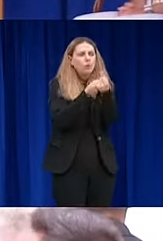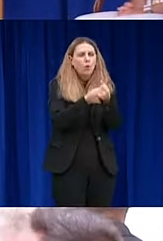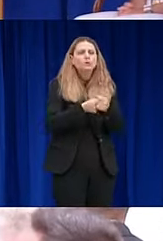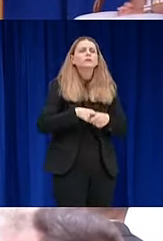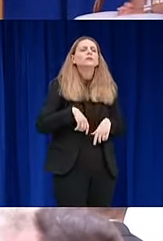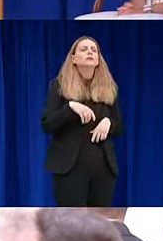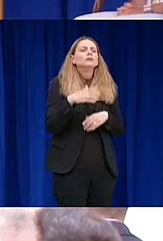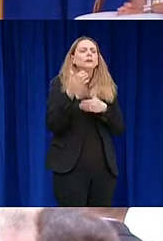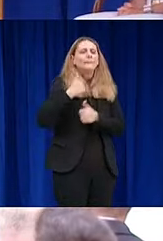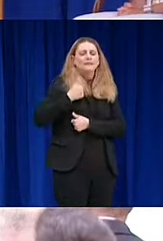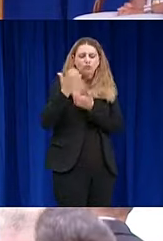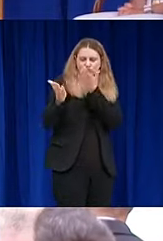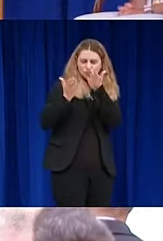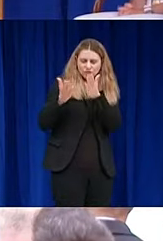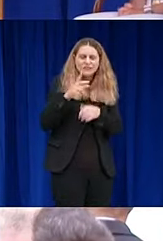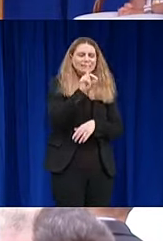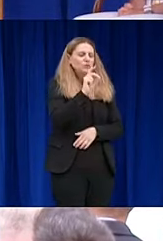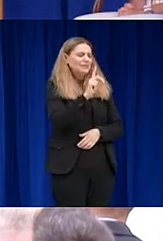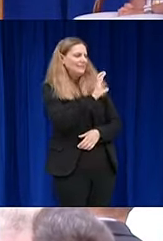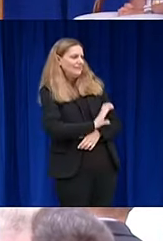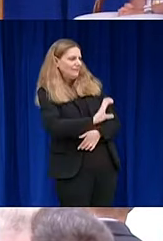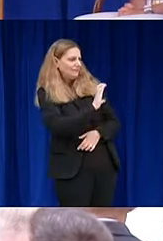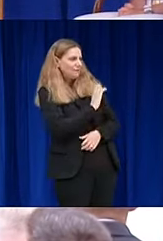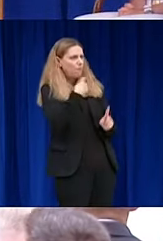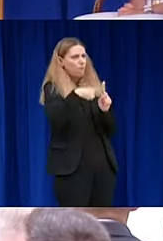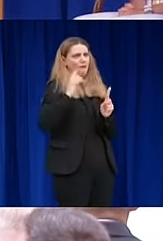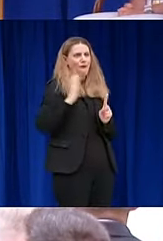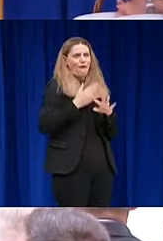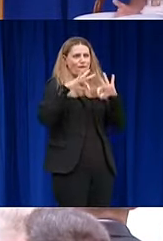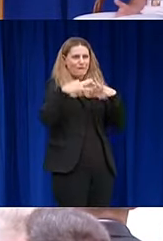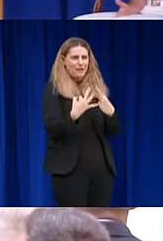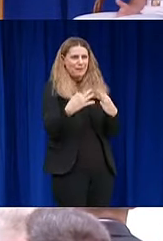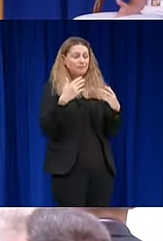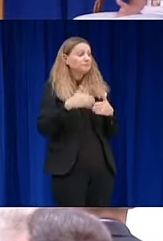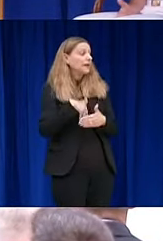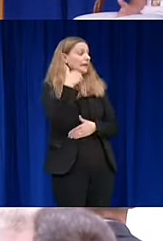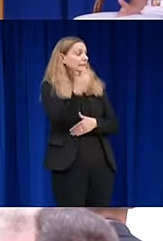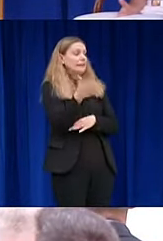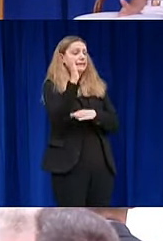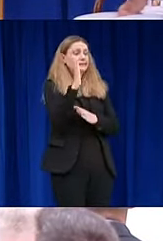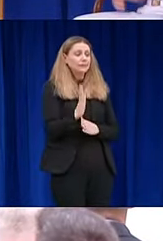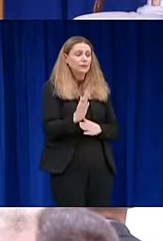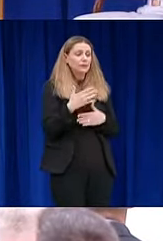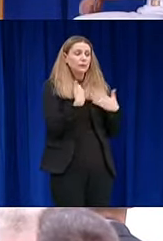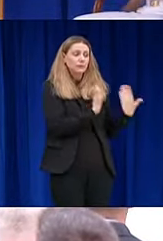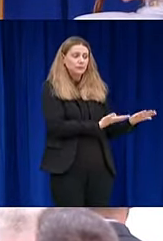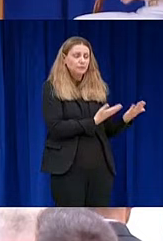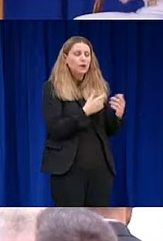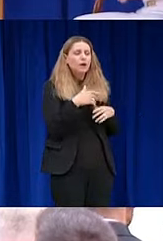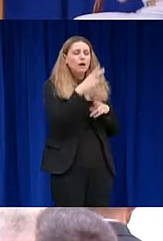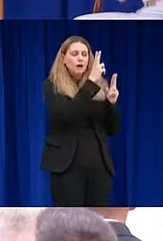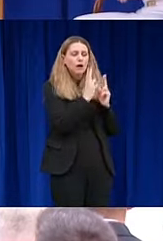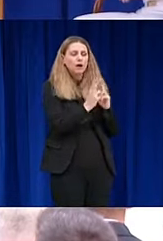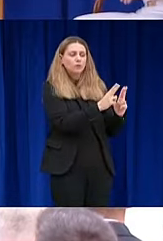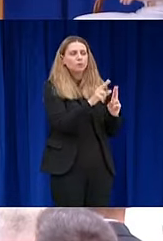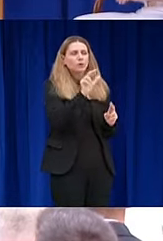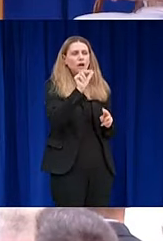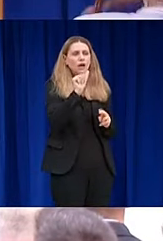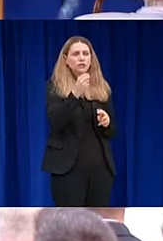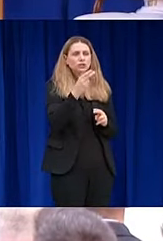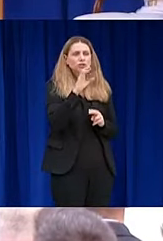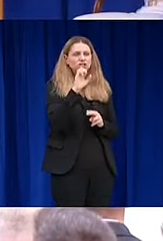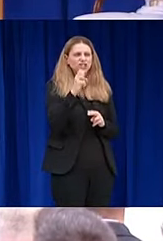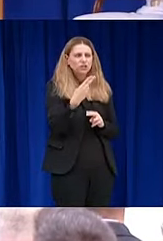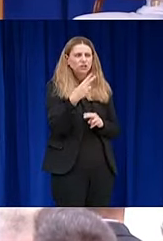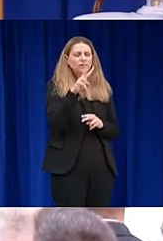civilians, and our families. It is now my pleasure to introduce you to our next speaker, the Honorable Ashish